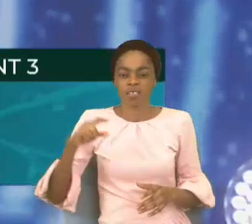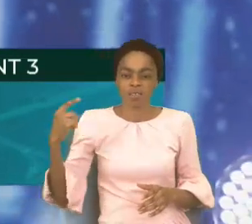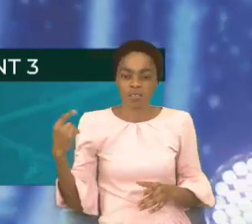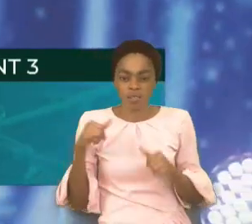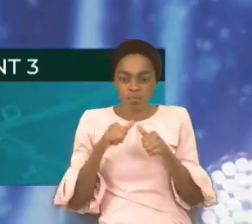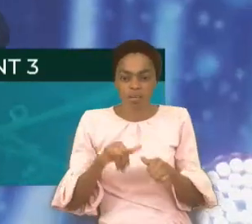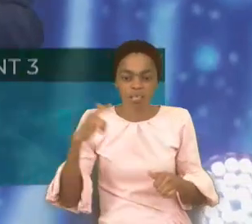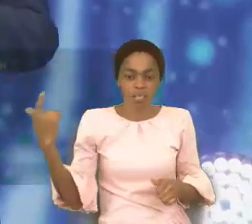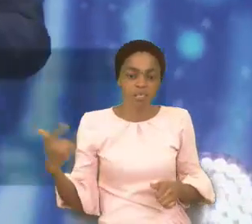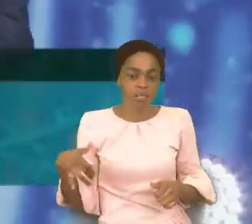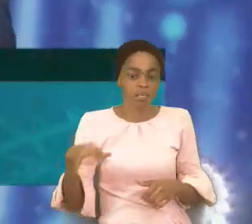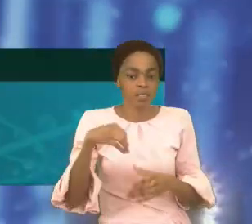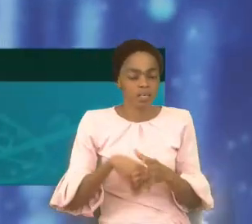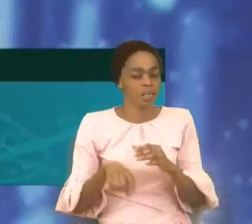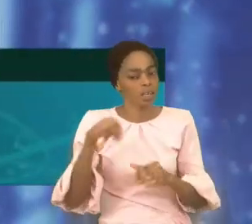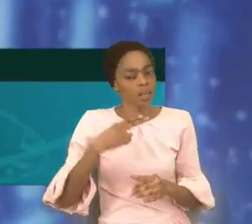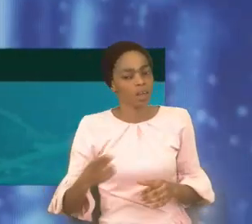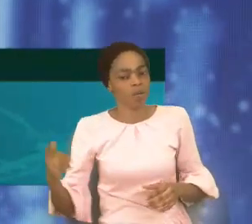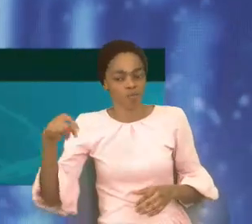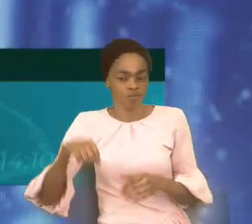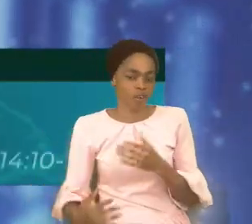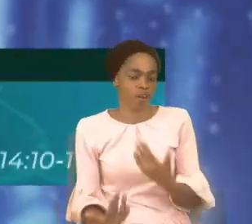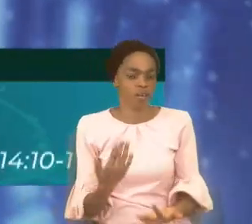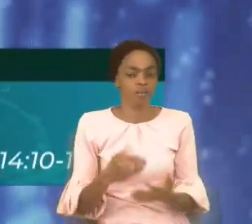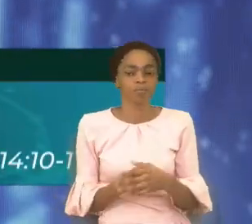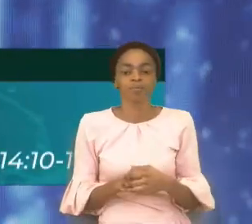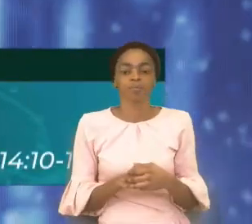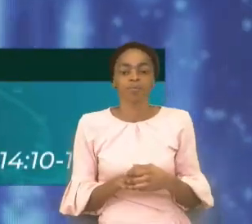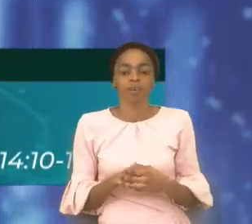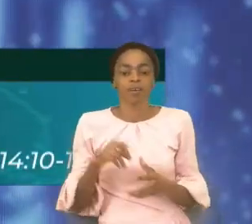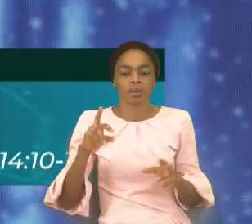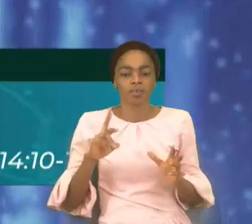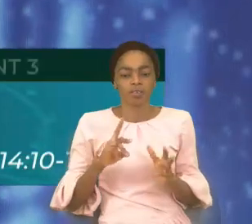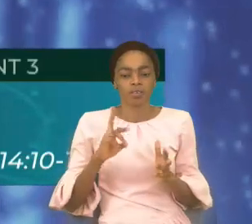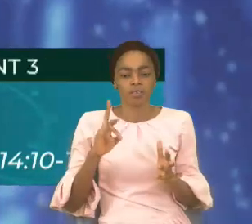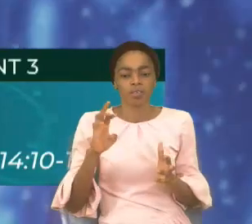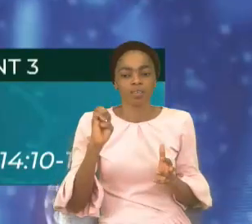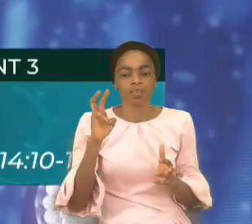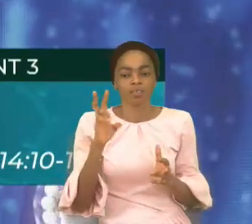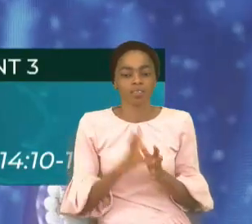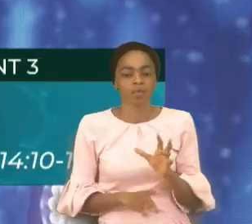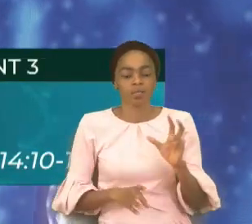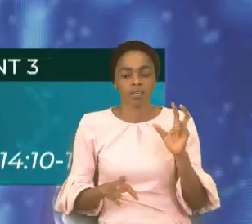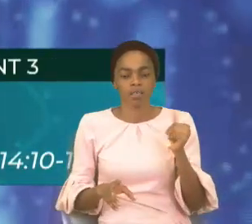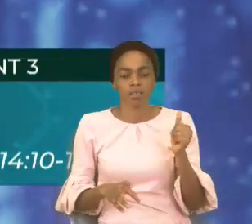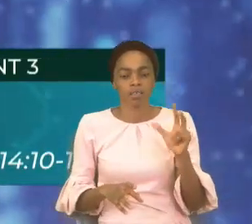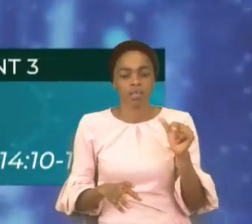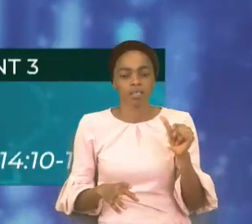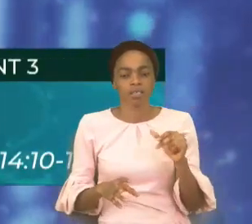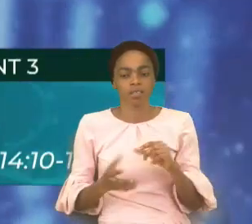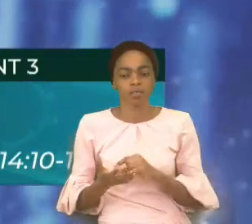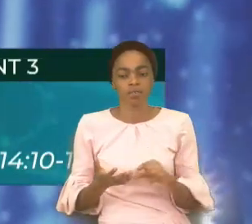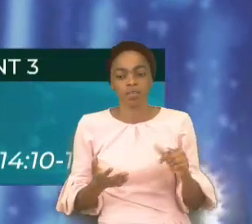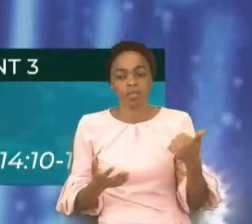verse 10. It says, and the same shall drink of the wine of the wrath of God. Not just the wrath of